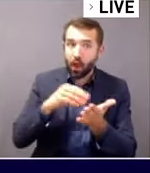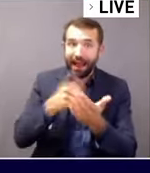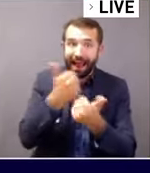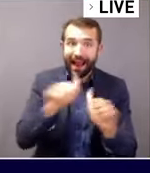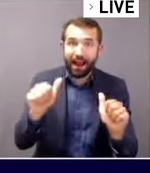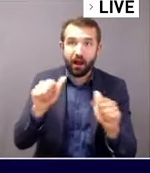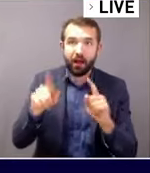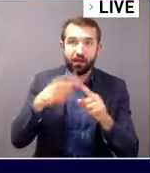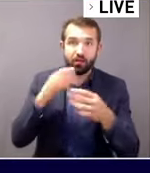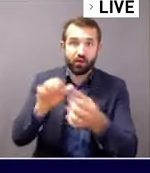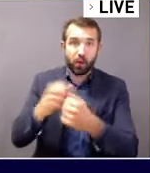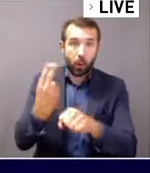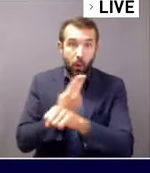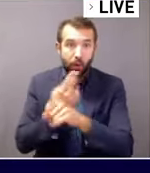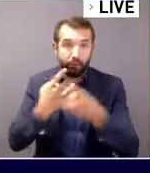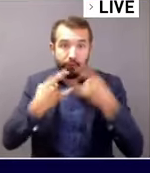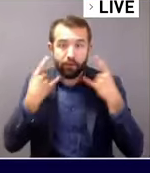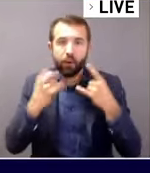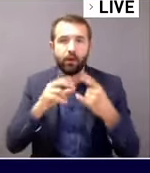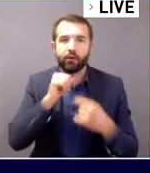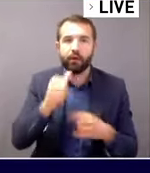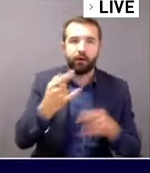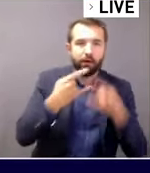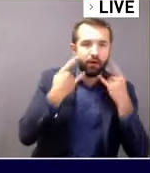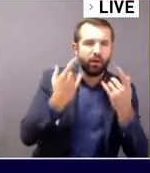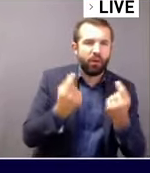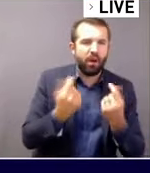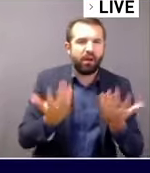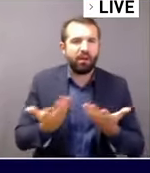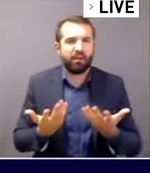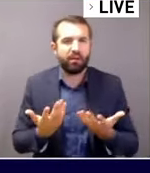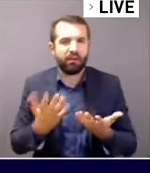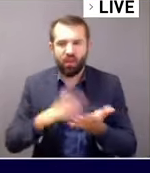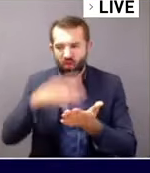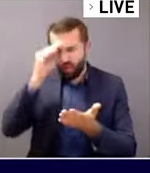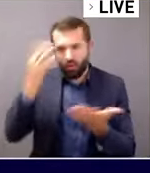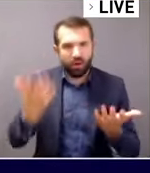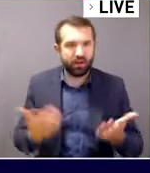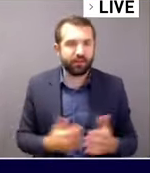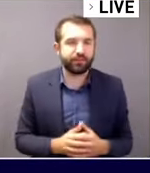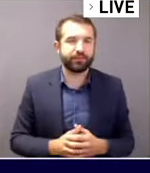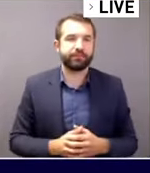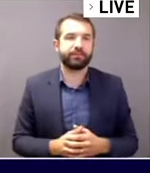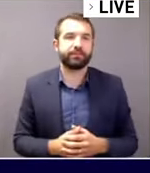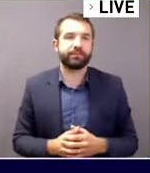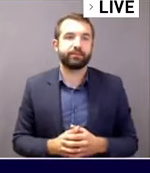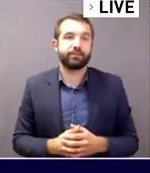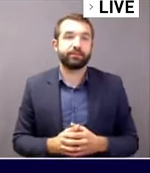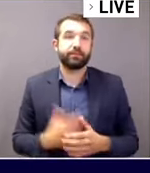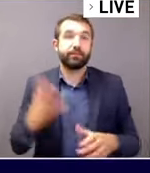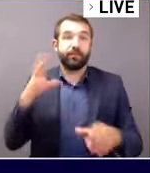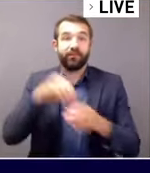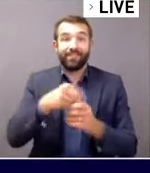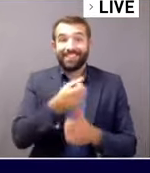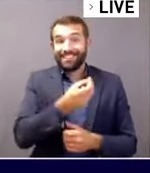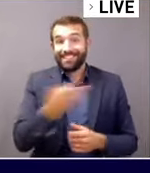or leading up to this outbreak? Yep, Brad, I've participated on a number of those calls.